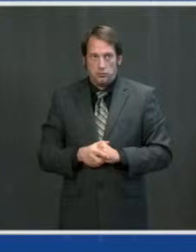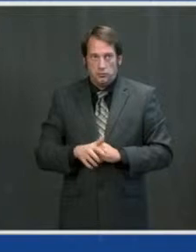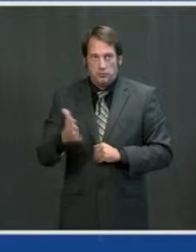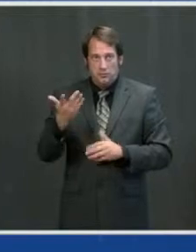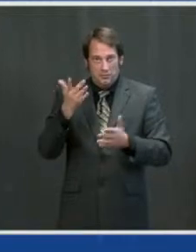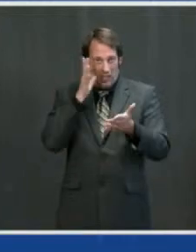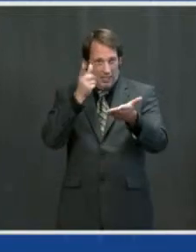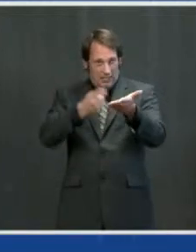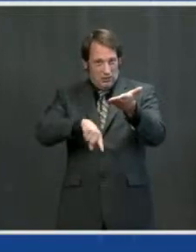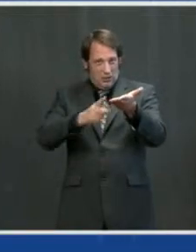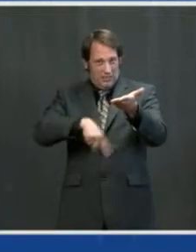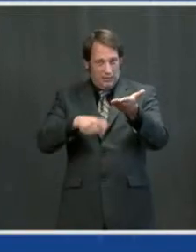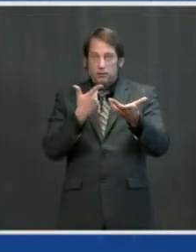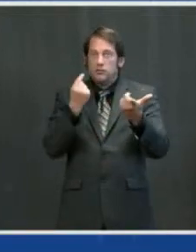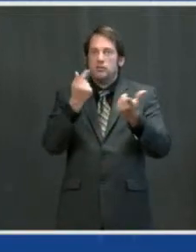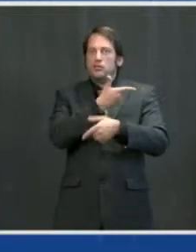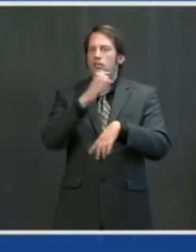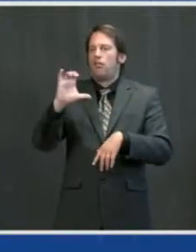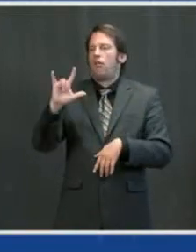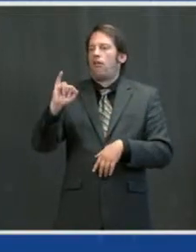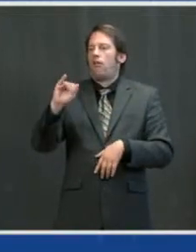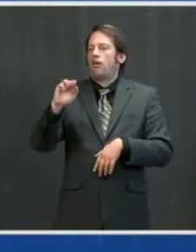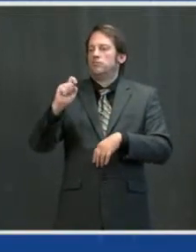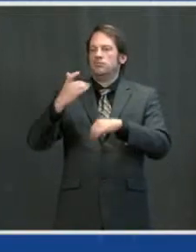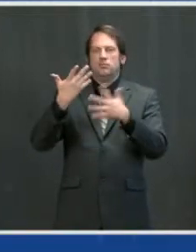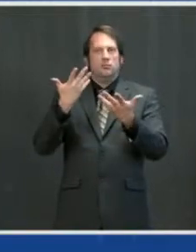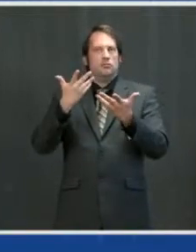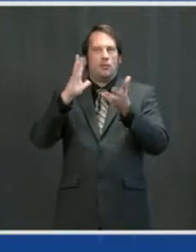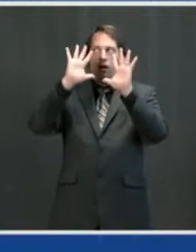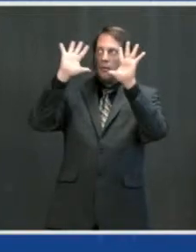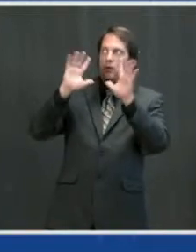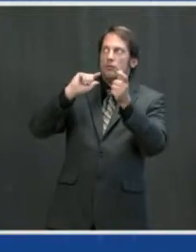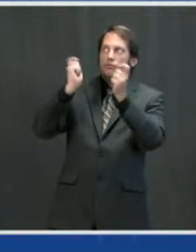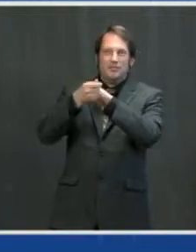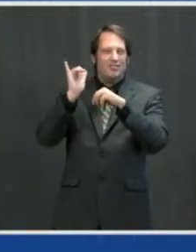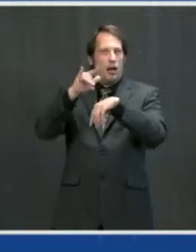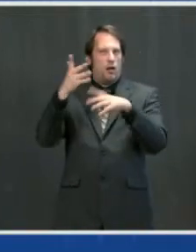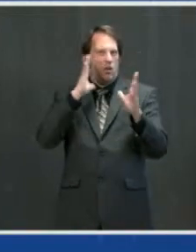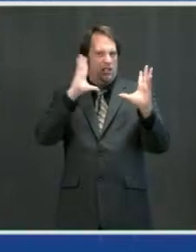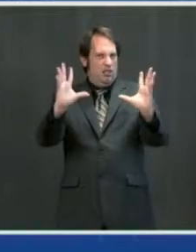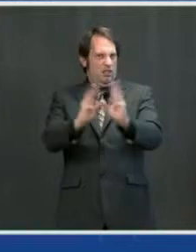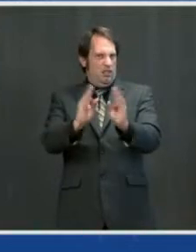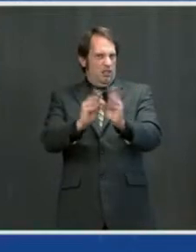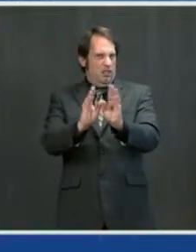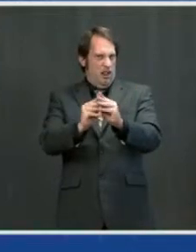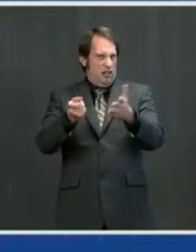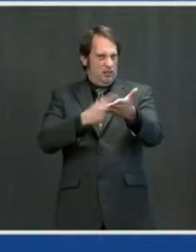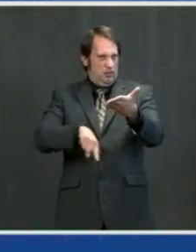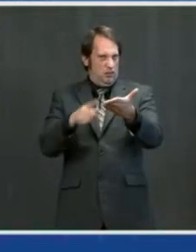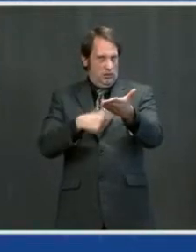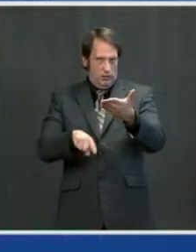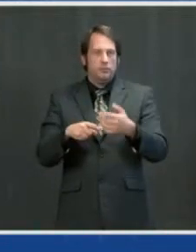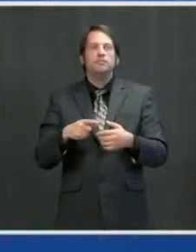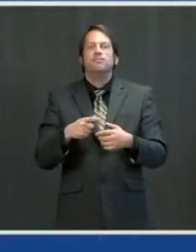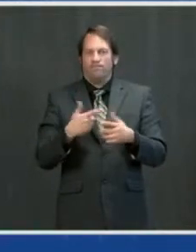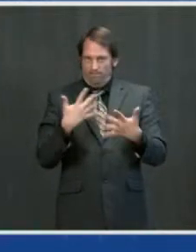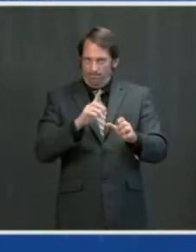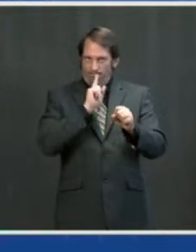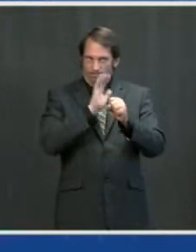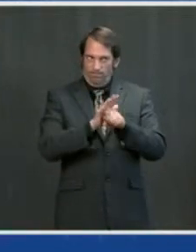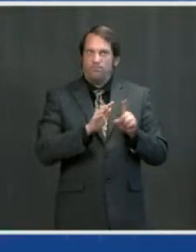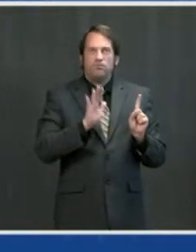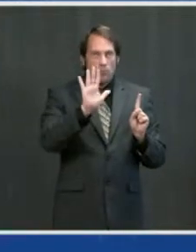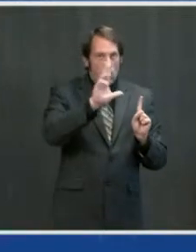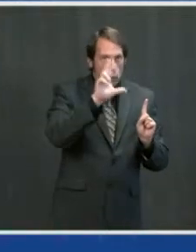at COP26 and beyond, we confirmed that Japan and the U.S. will lead the